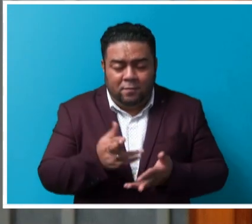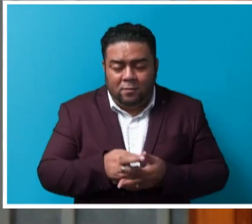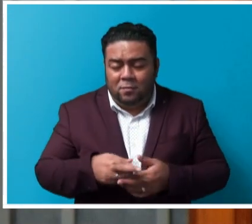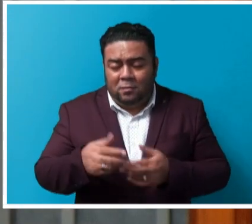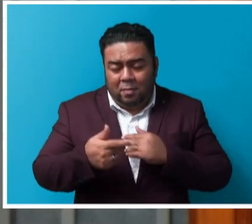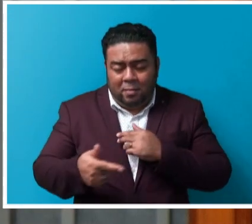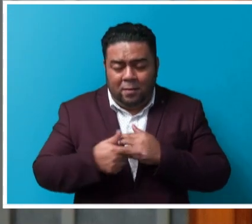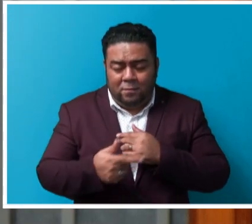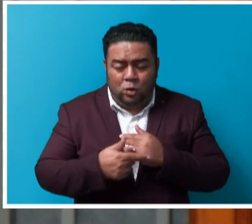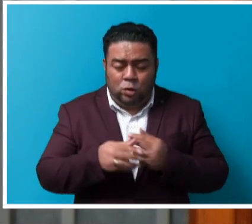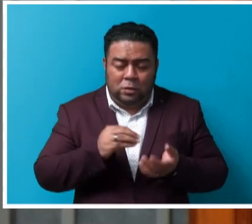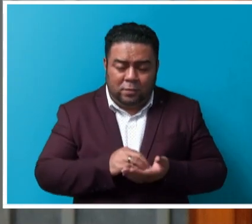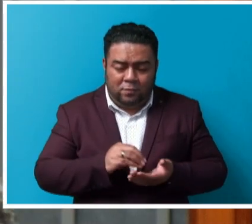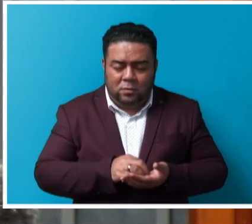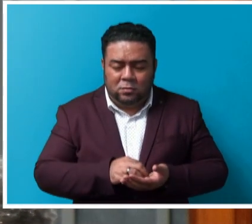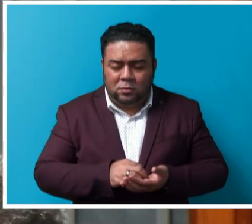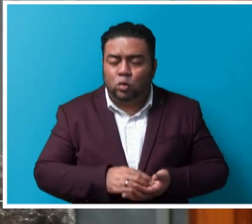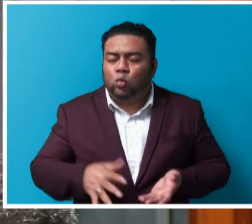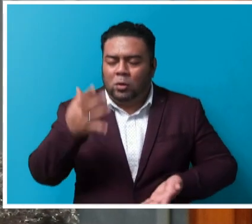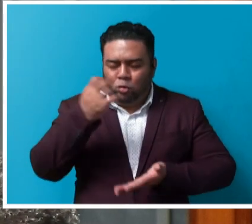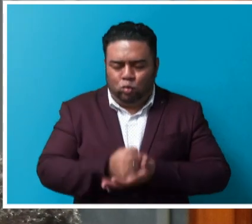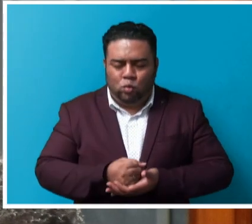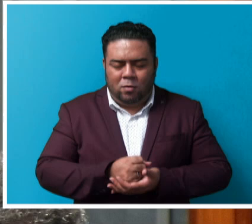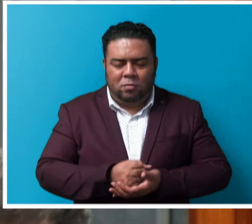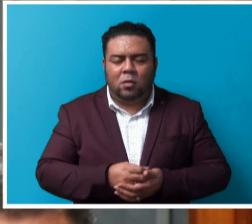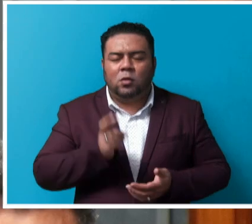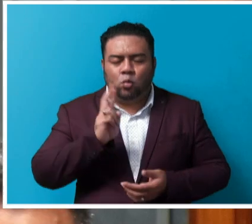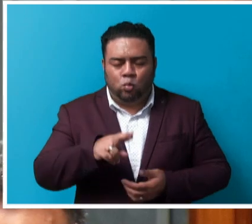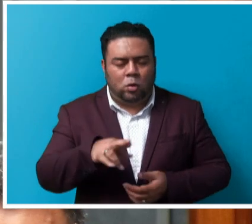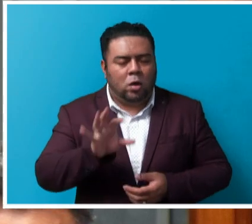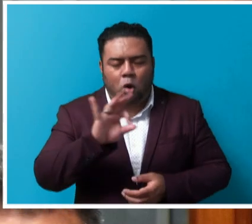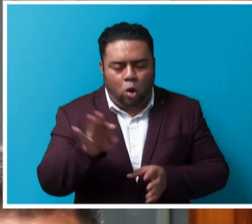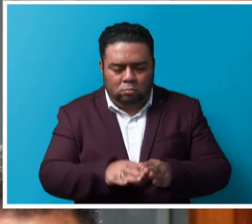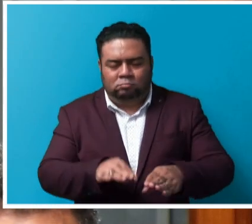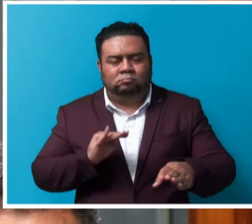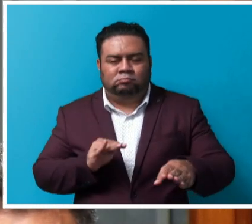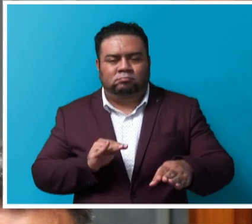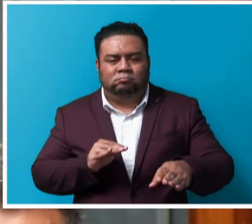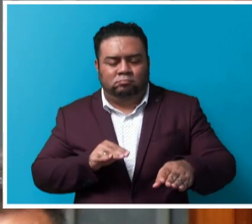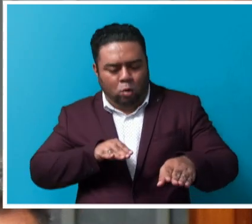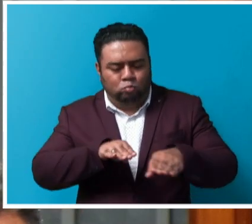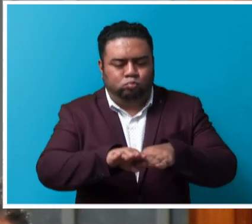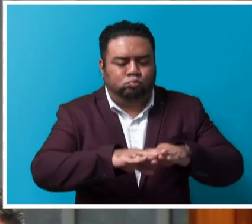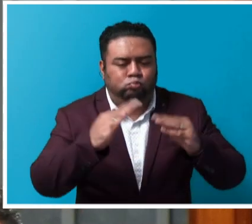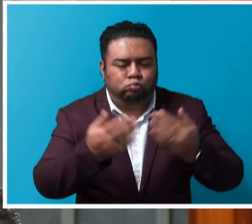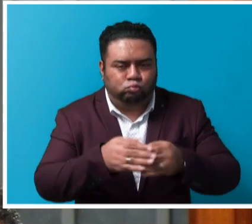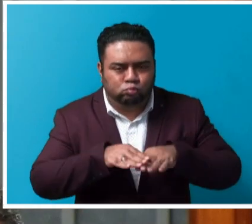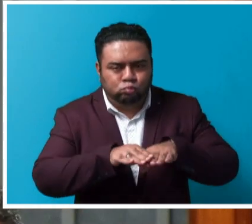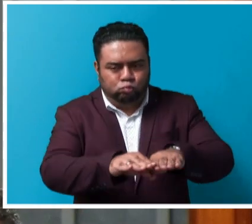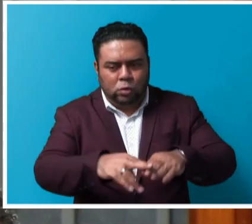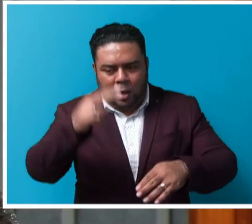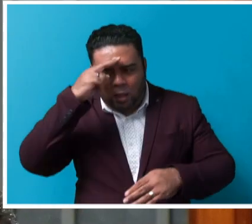and district levels ensure that the rural citizens are not left behind in national development